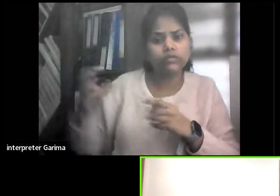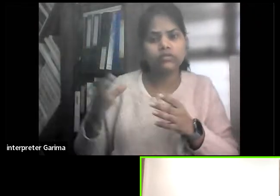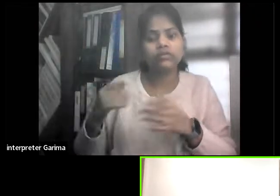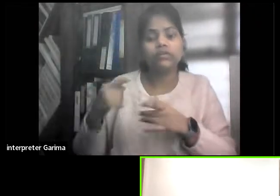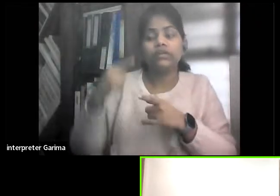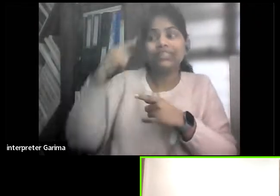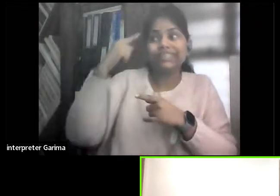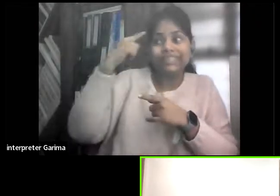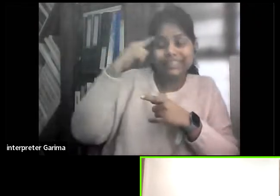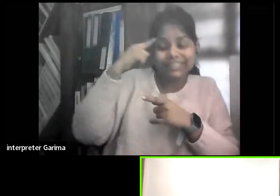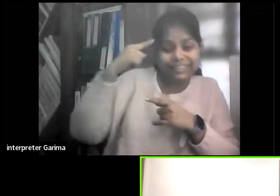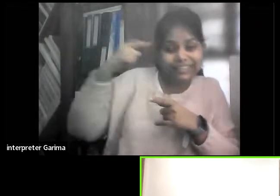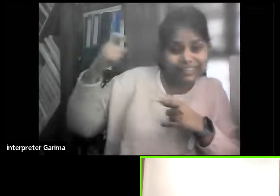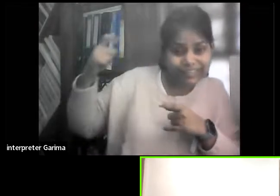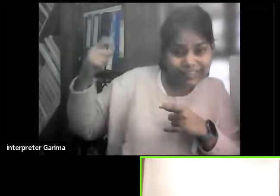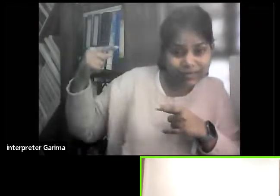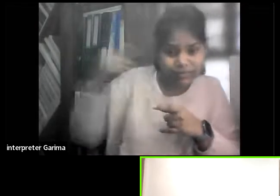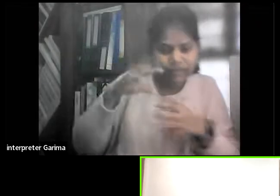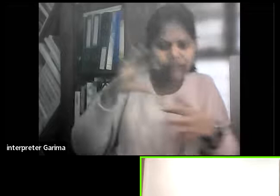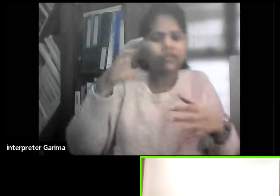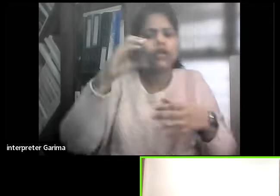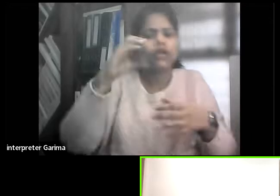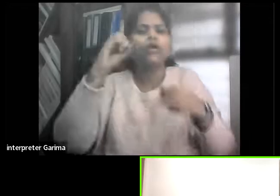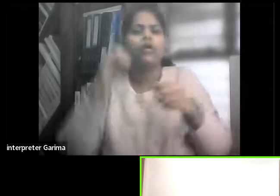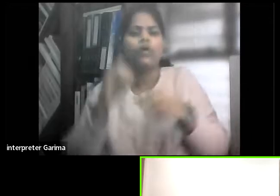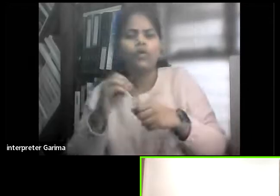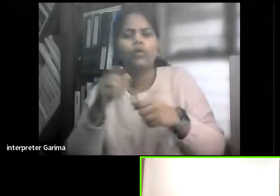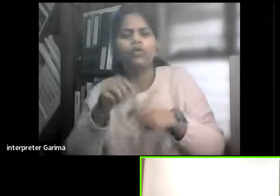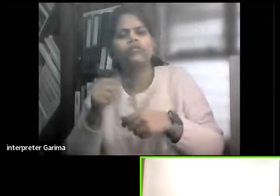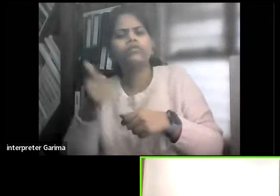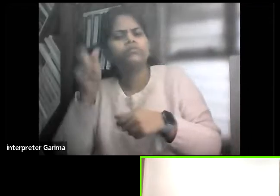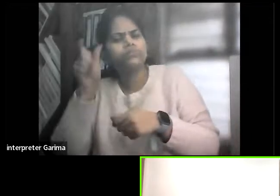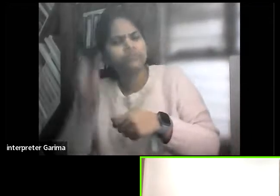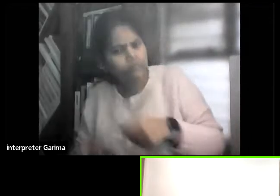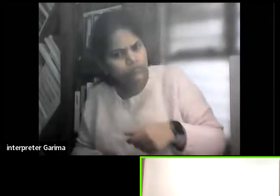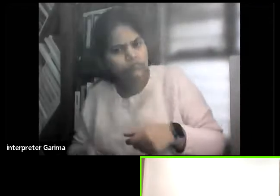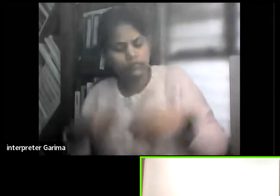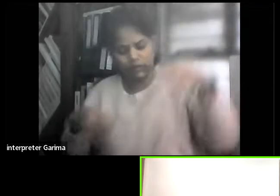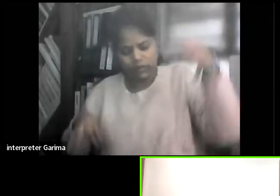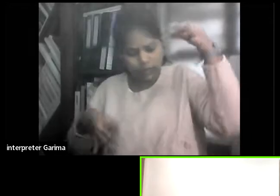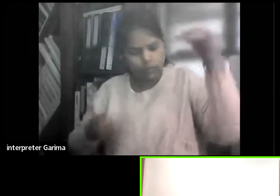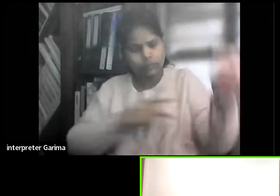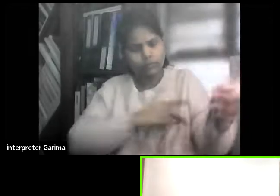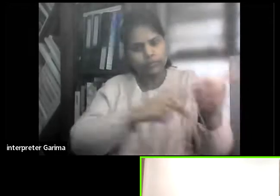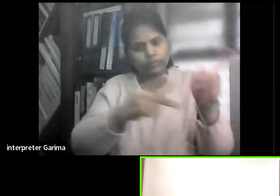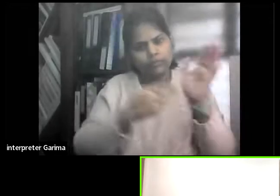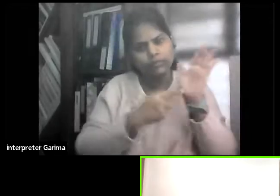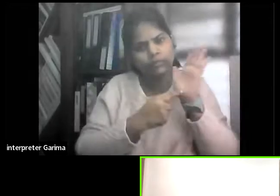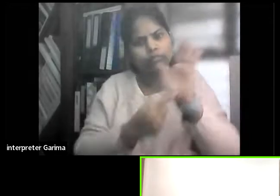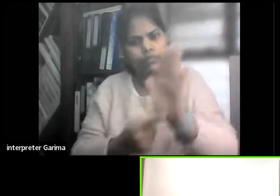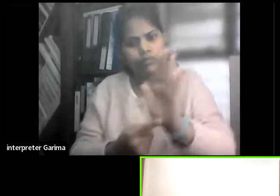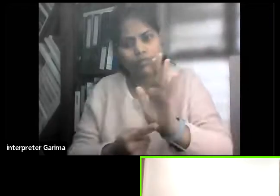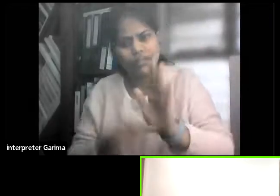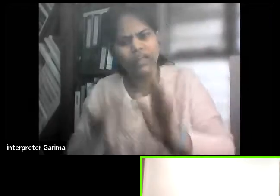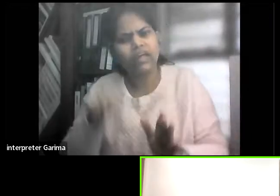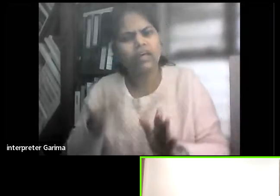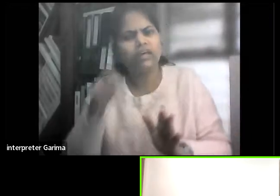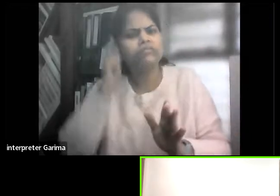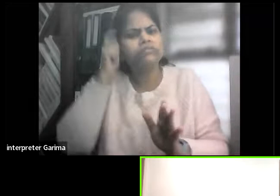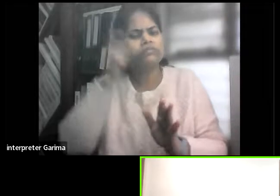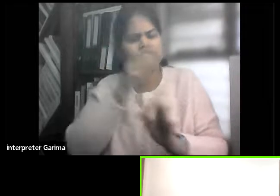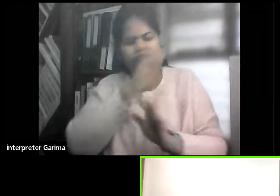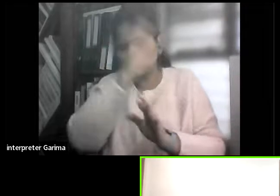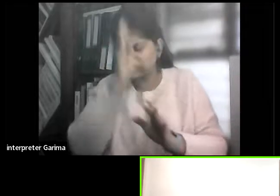ceremonies that prove to be commemorative only insofar as they are performative, and performativity cannot be thought without a concept